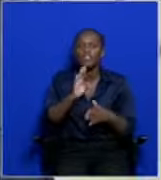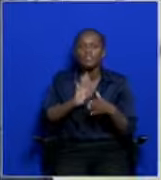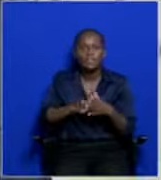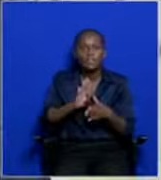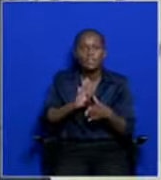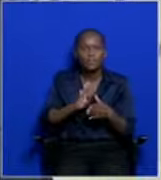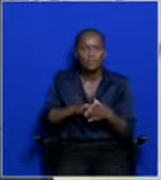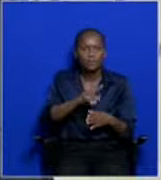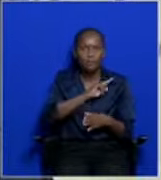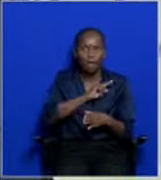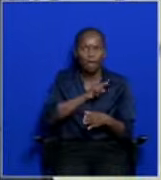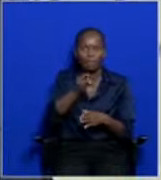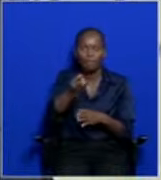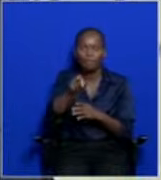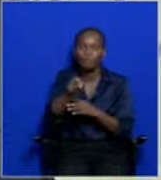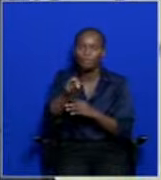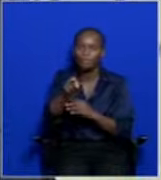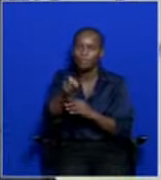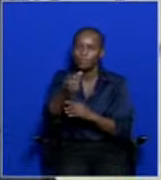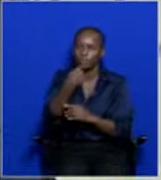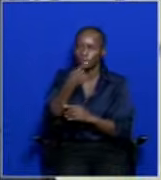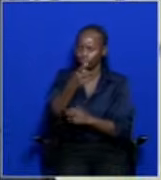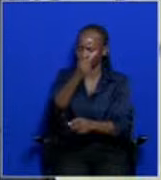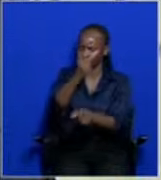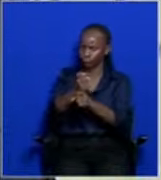I'm not a suspect.